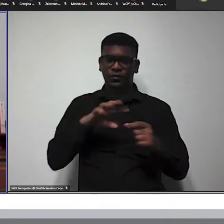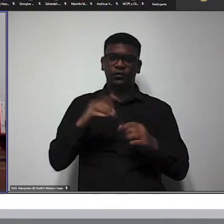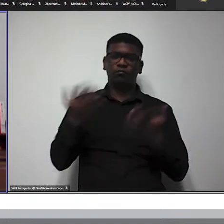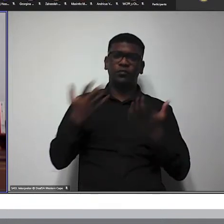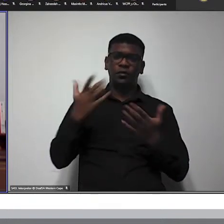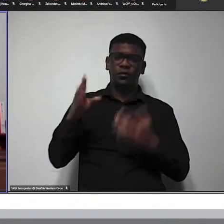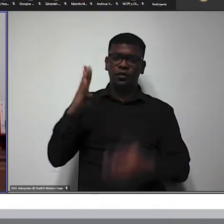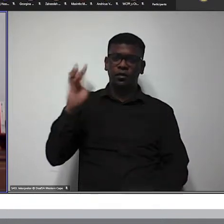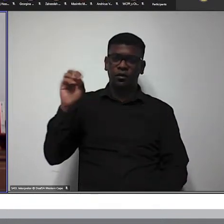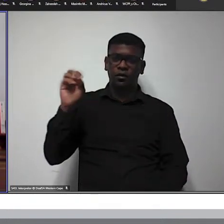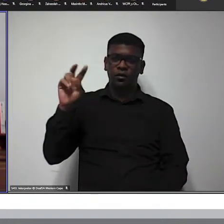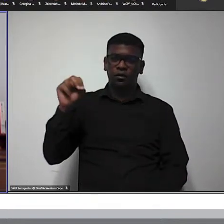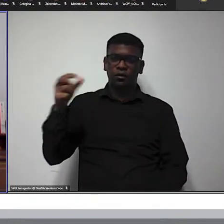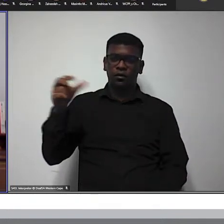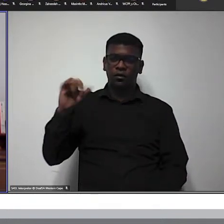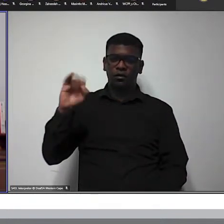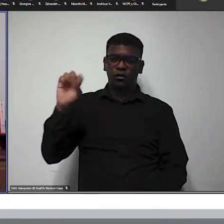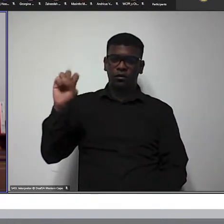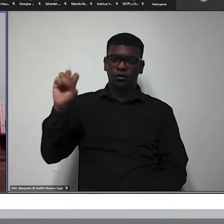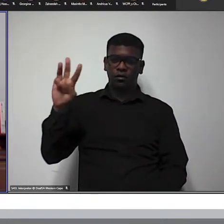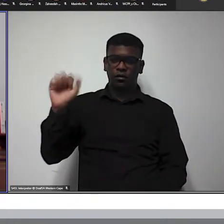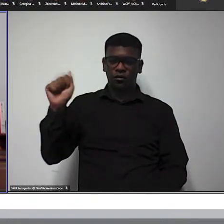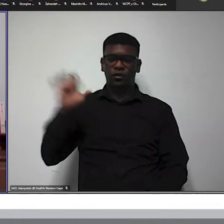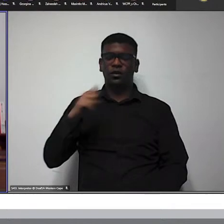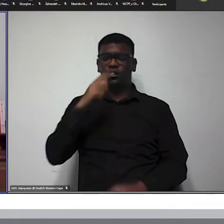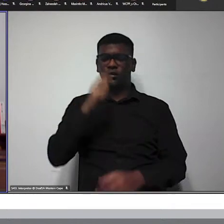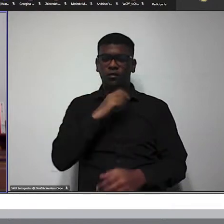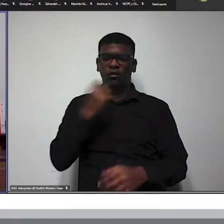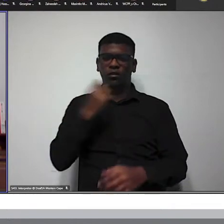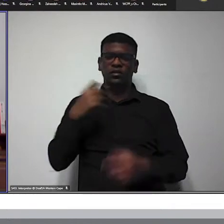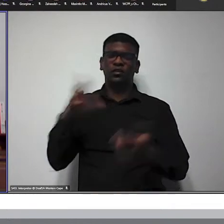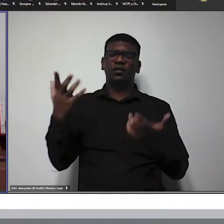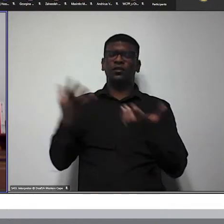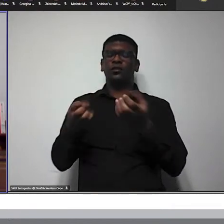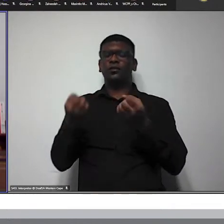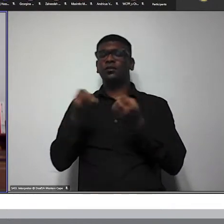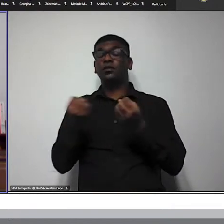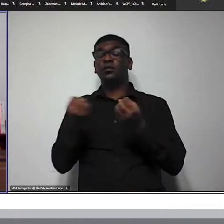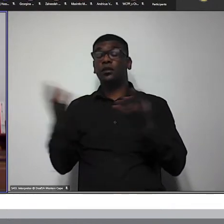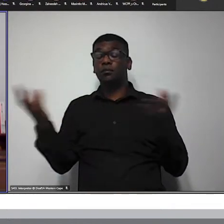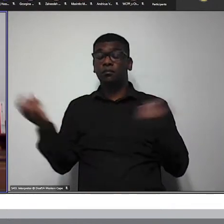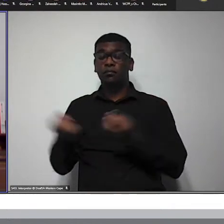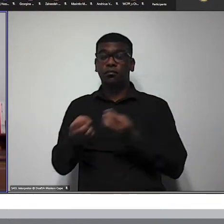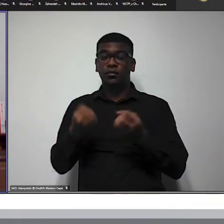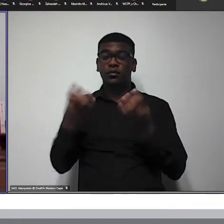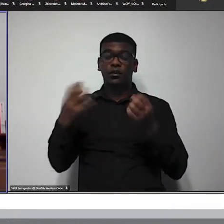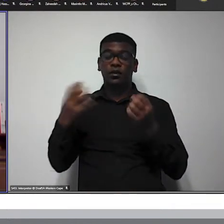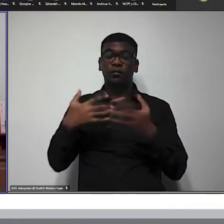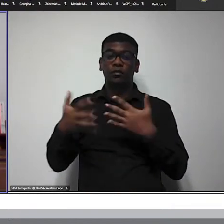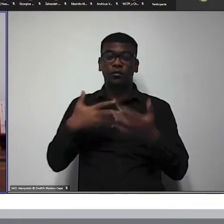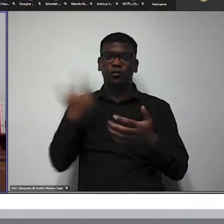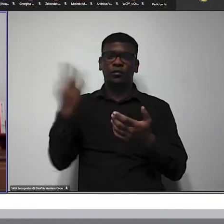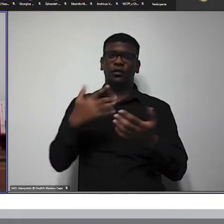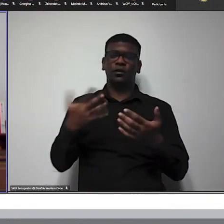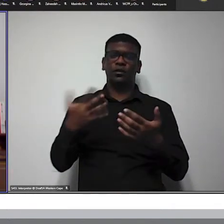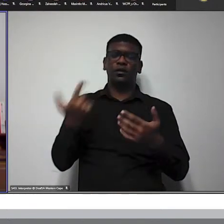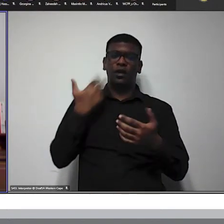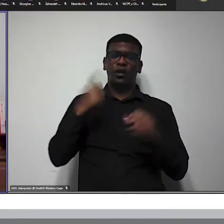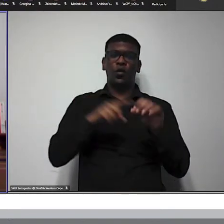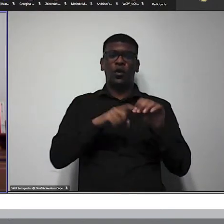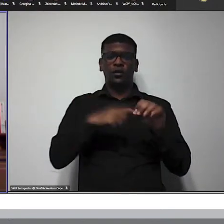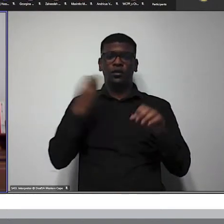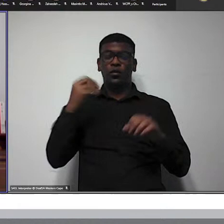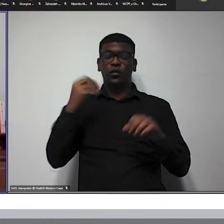answer this as well, that for certain products, if you like the quality and the taste of South African wine, you might be fine